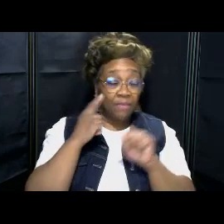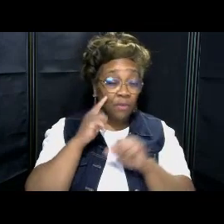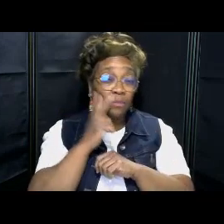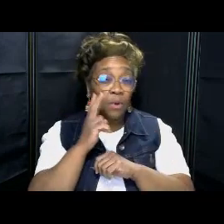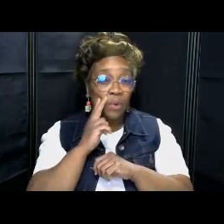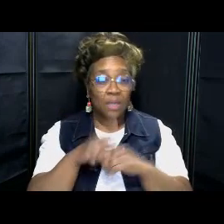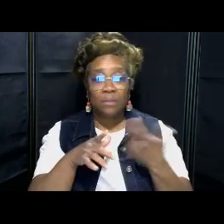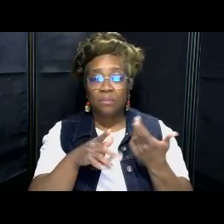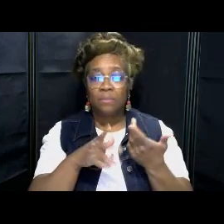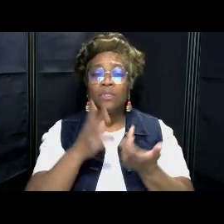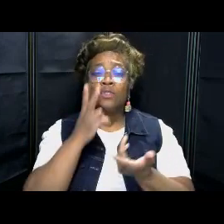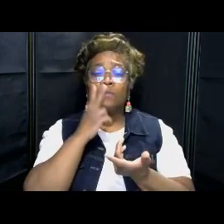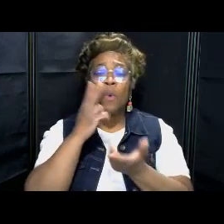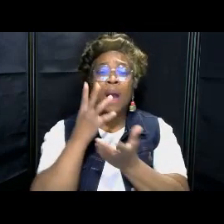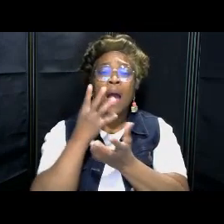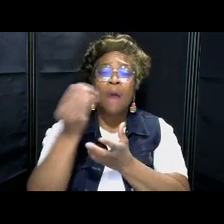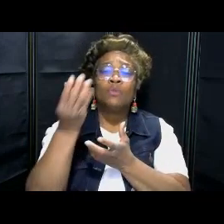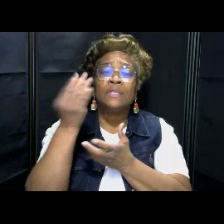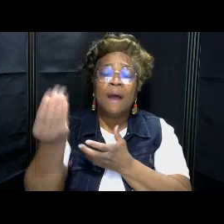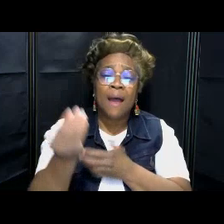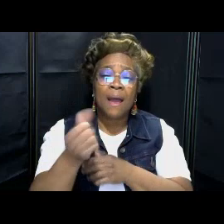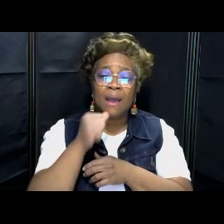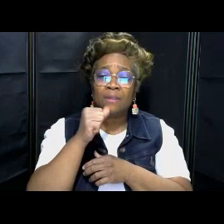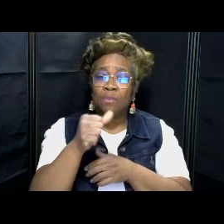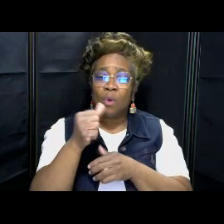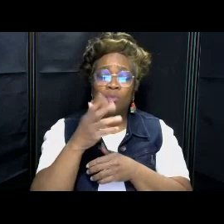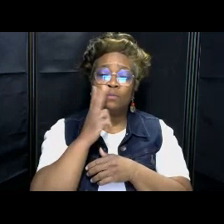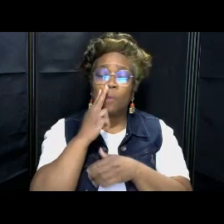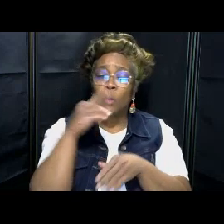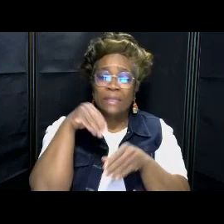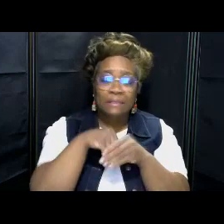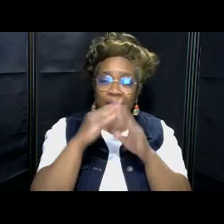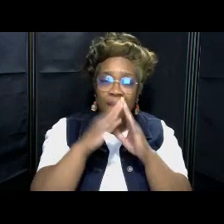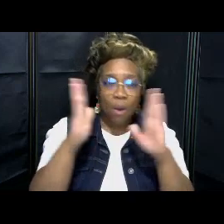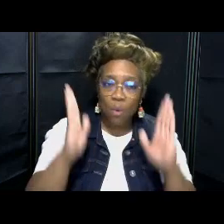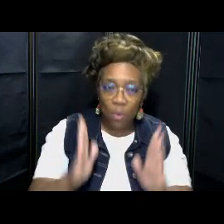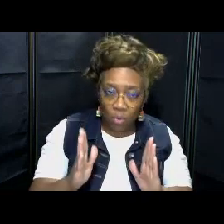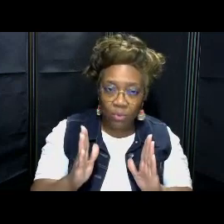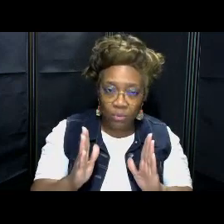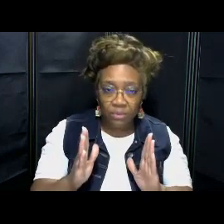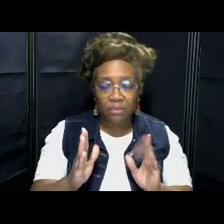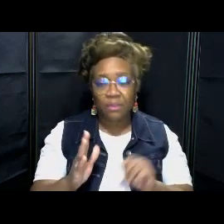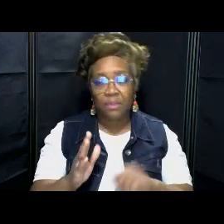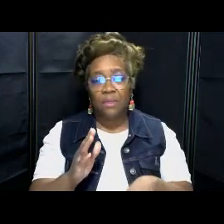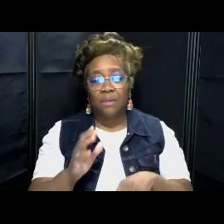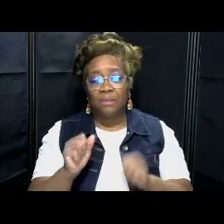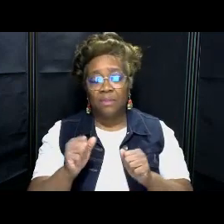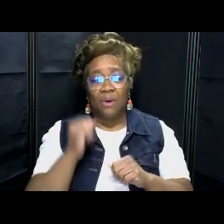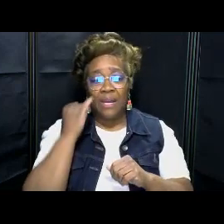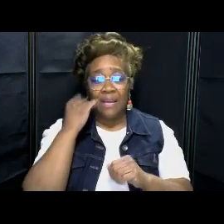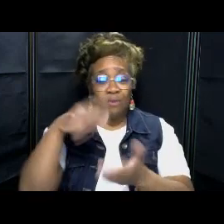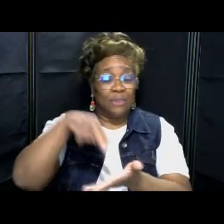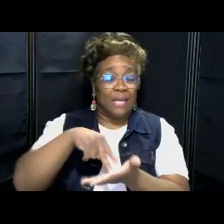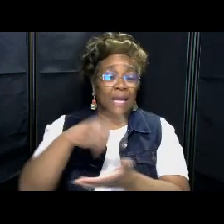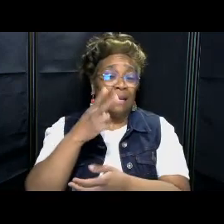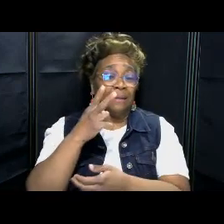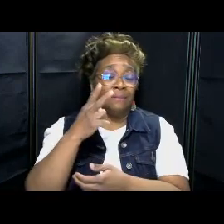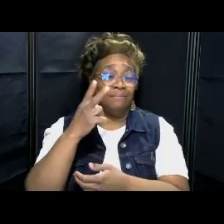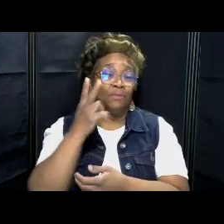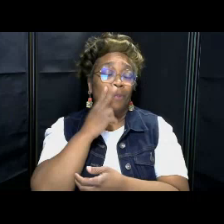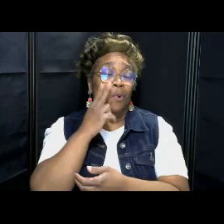outside. Send people outside. Don't let them smoke in your house at all. That way you know can't fall asleep if you're standing outside in 30-degree